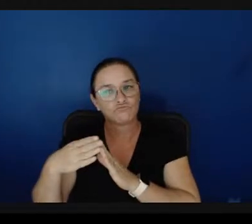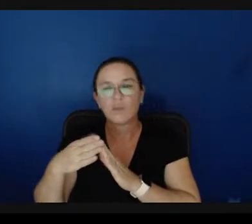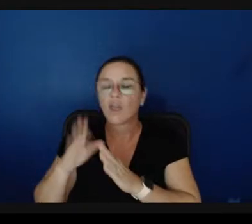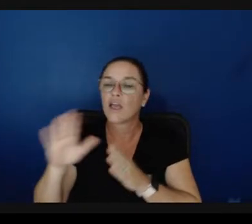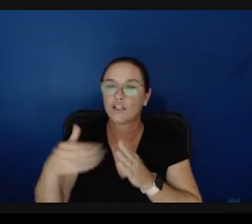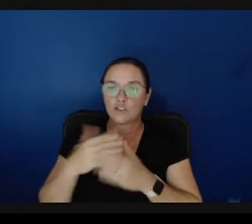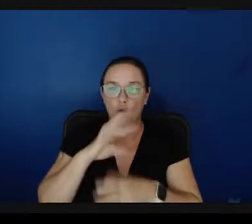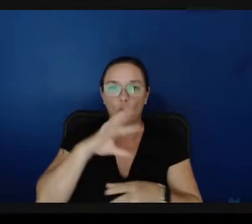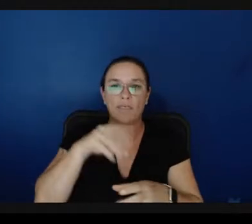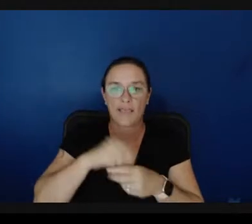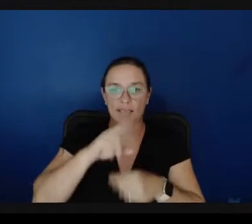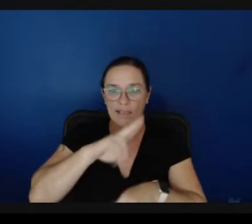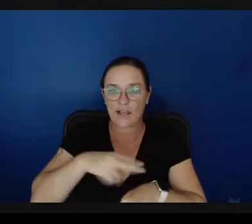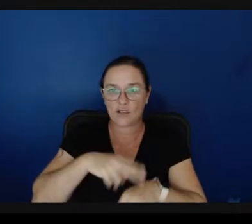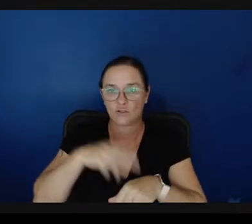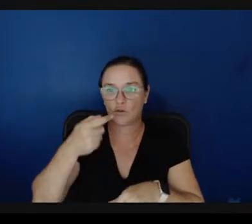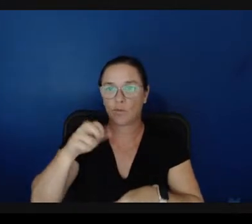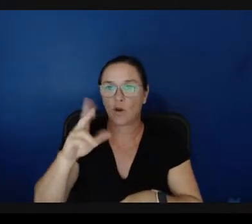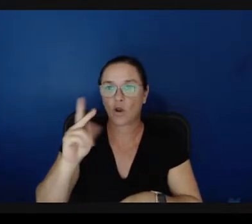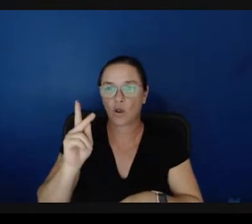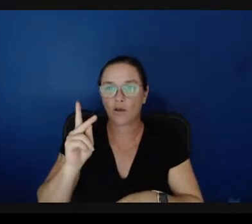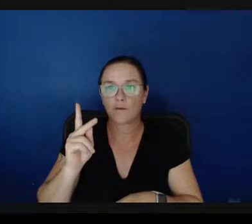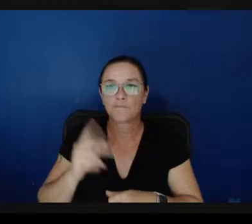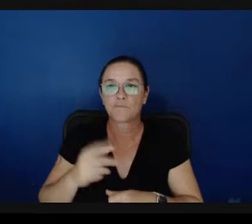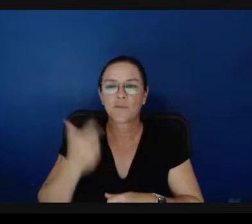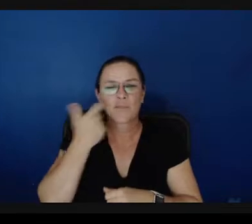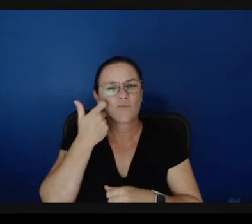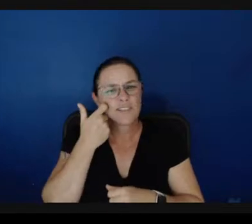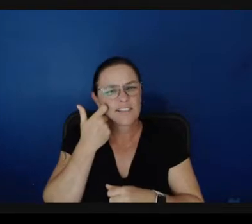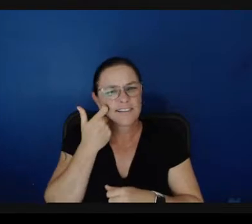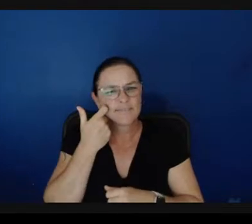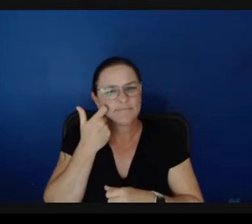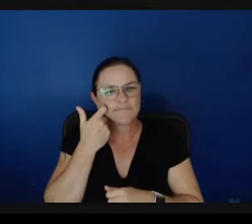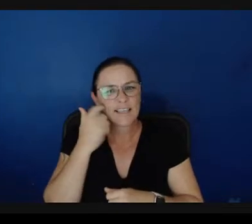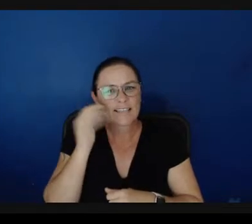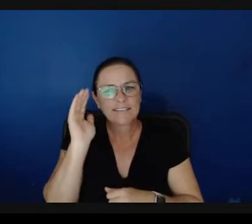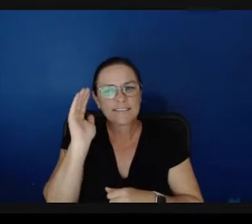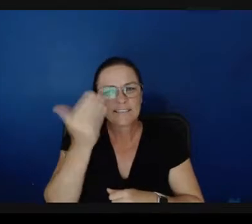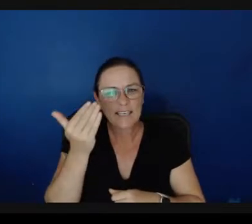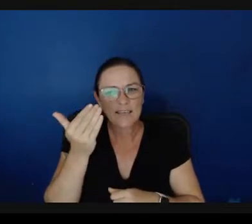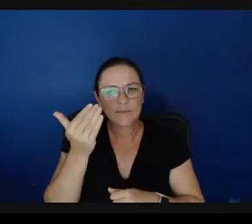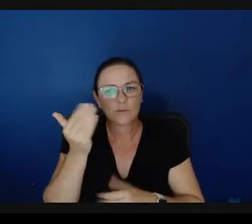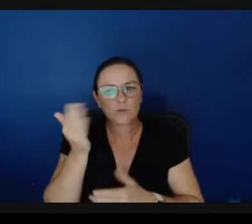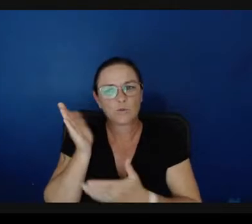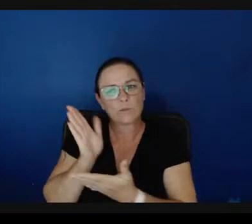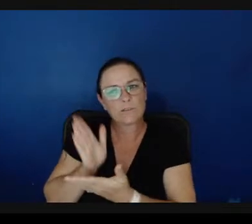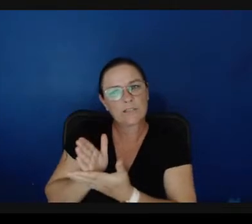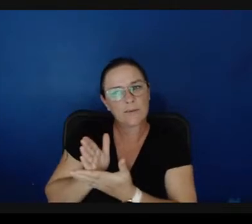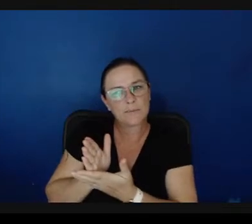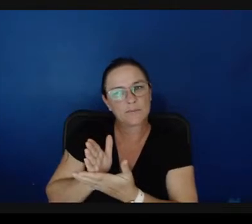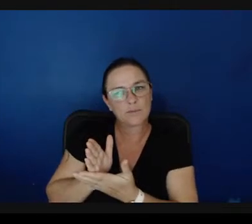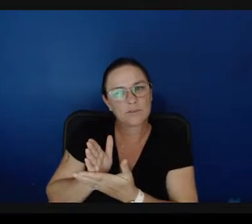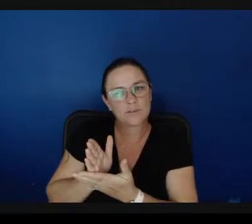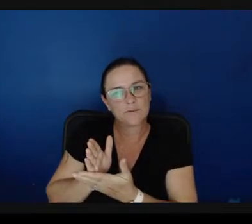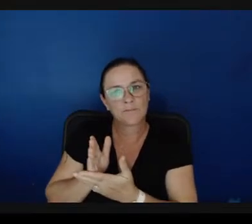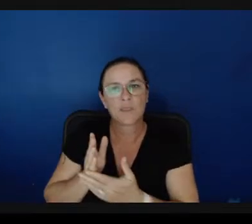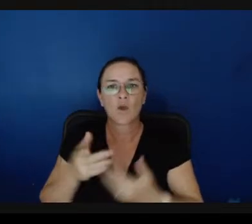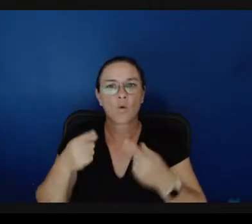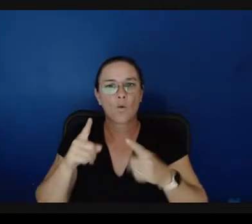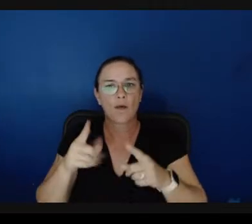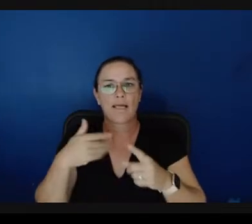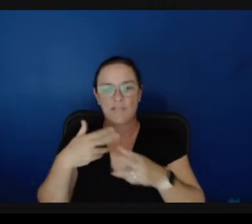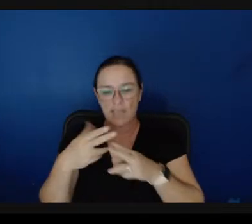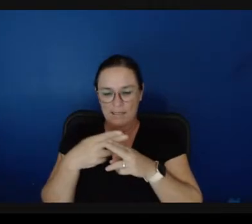within a national park here. But this past week, it seems to have pinched off somewhere as some likely temporary adjustment in the